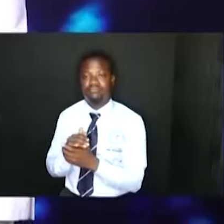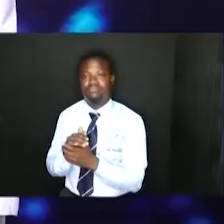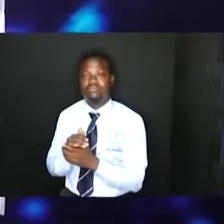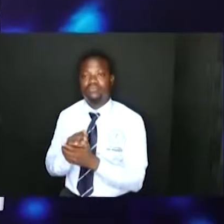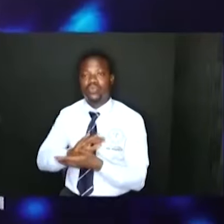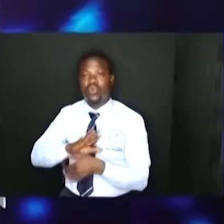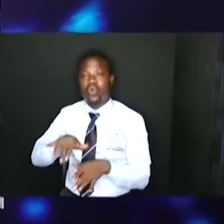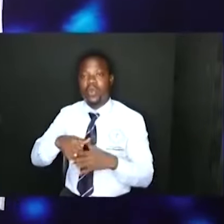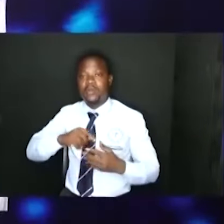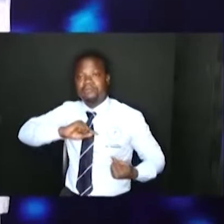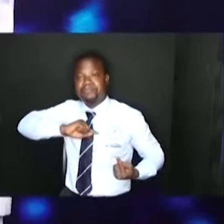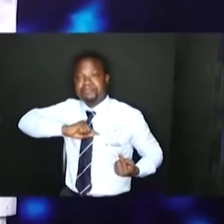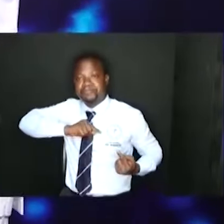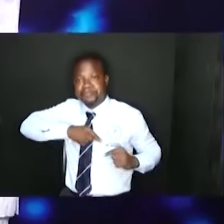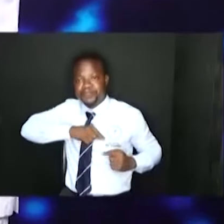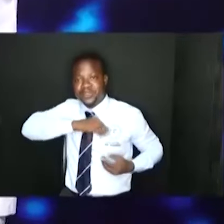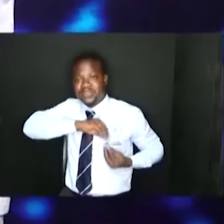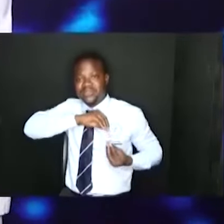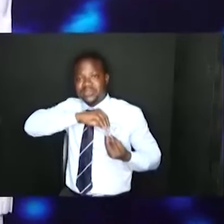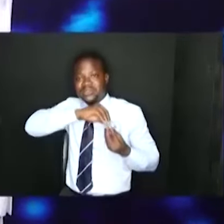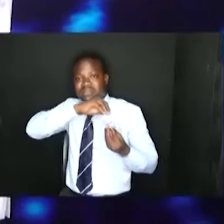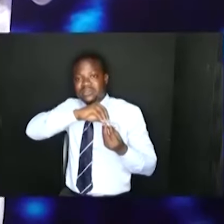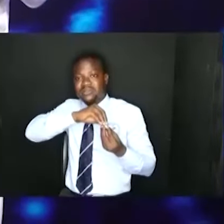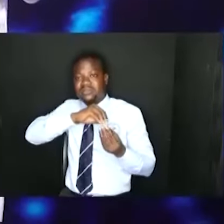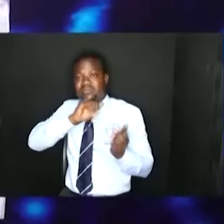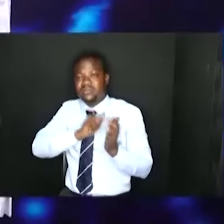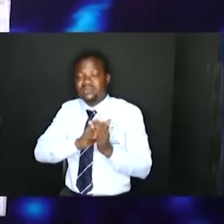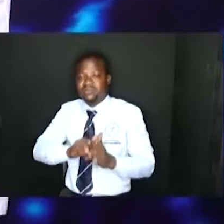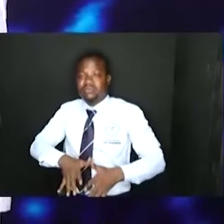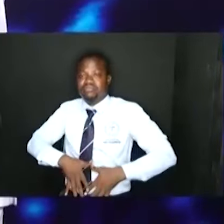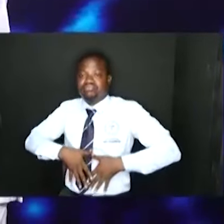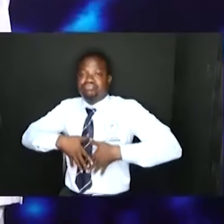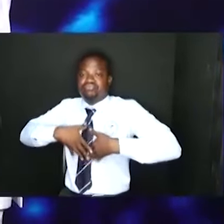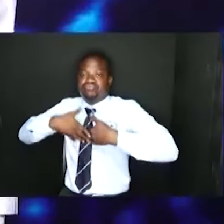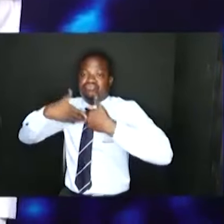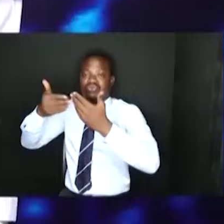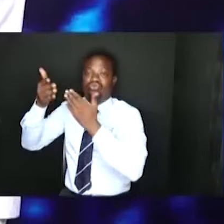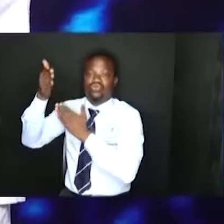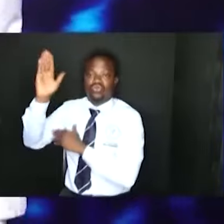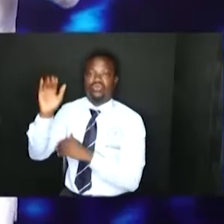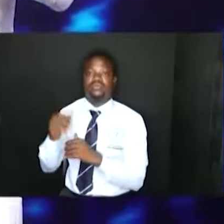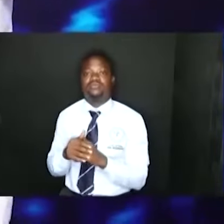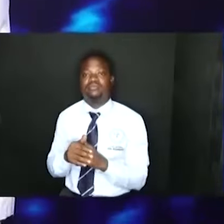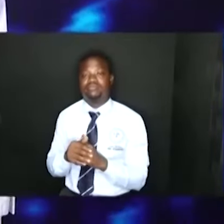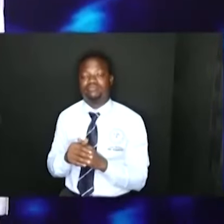Pouring out the bitterness within before the Almighty God. We